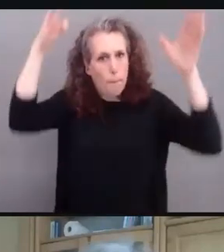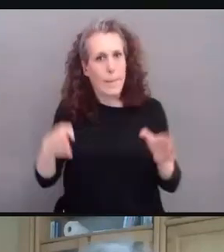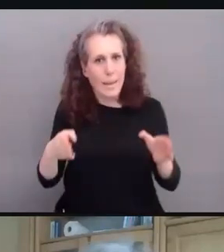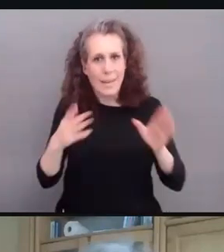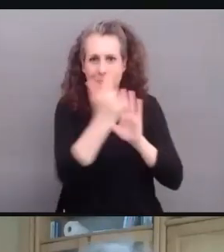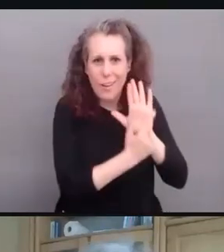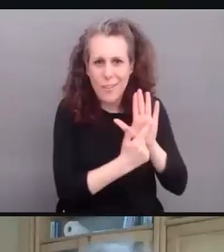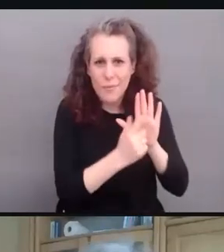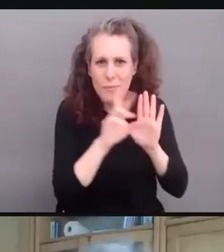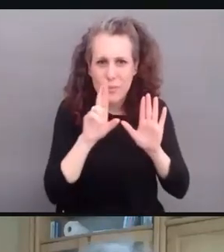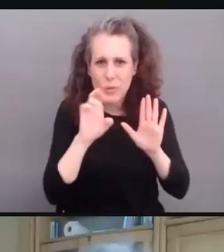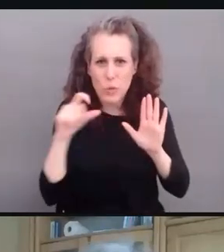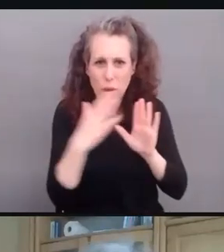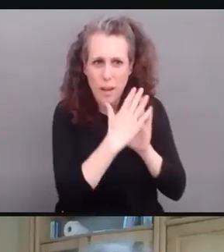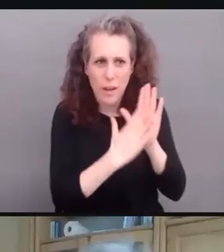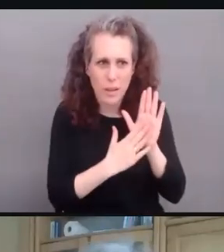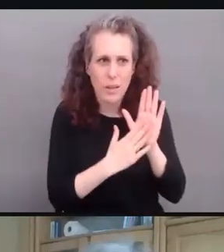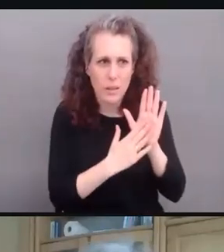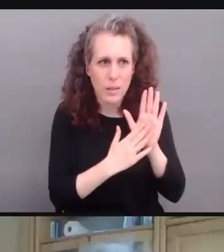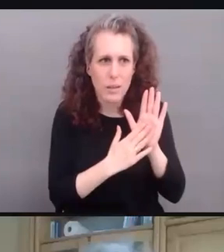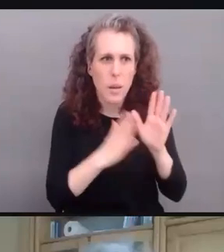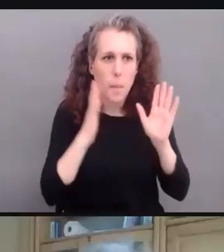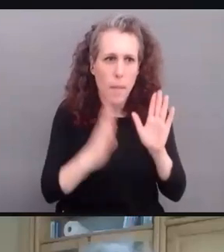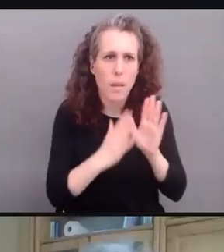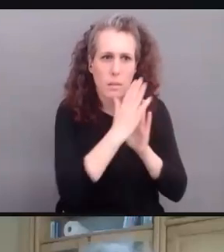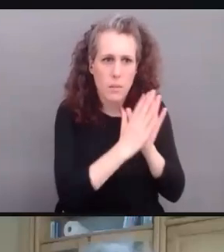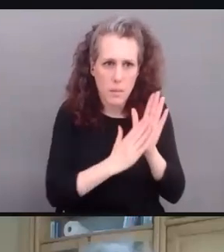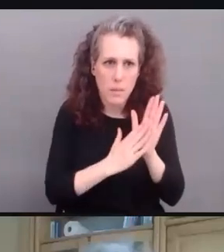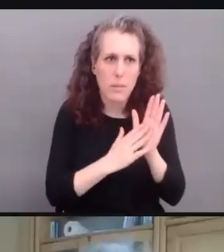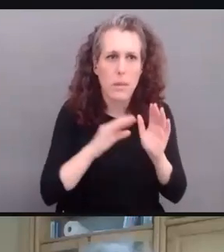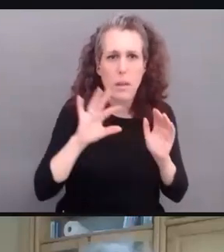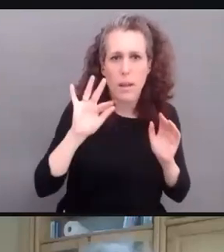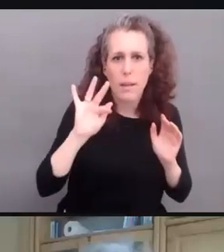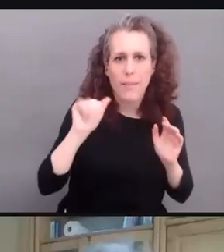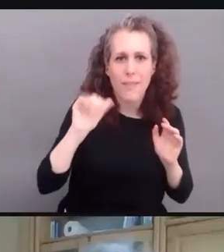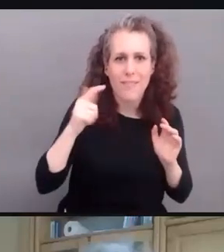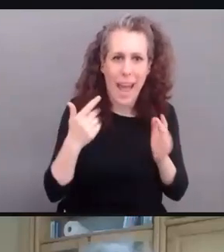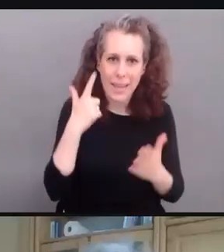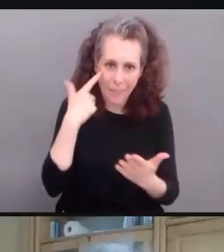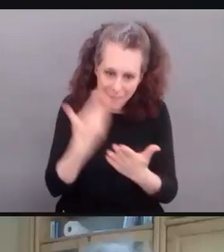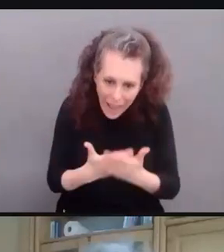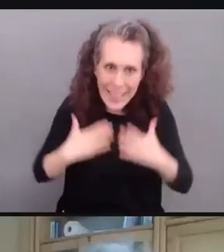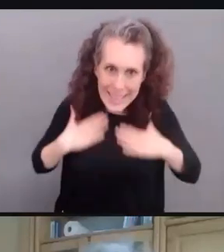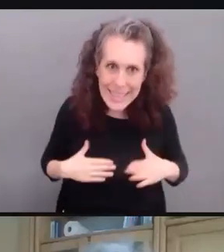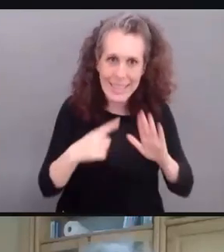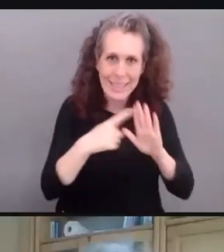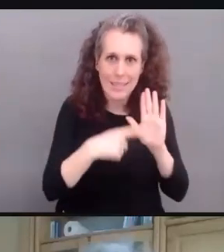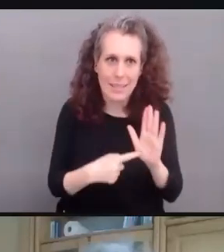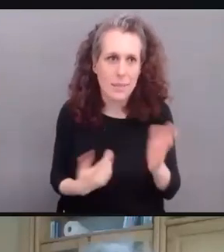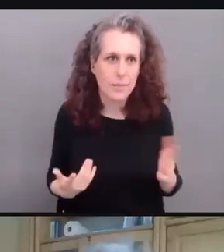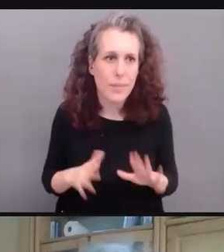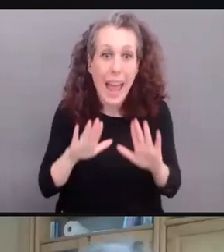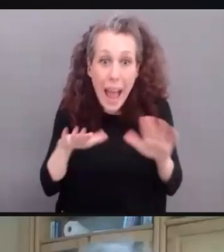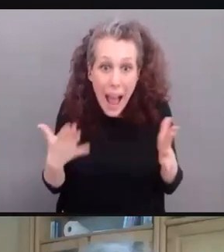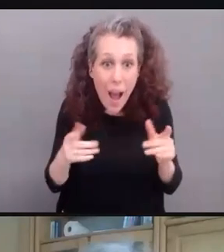approach to make this on functional requirements. What needs the users